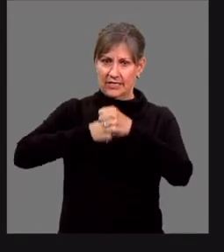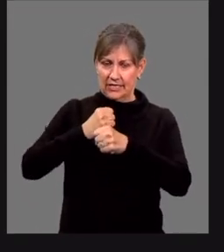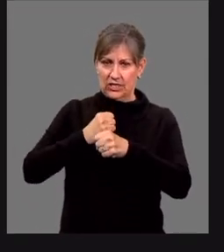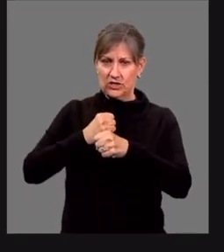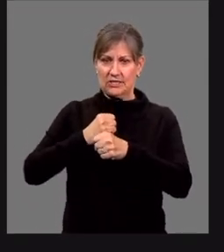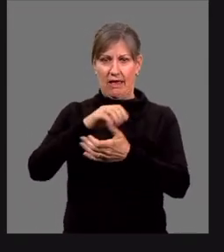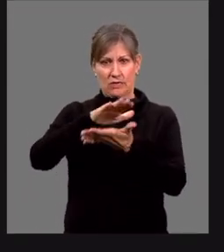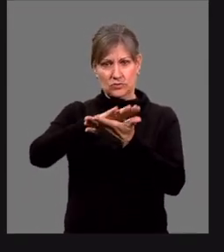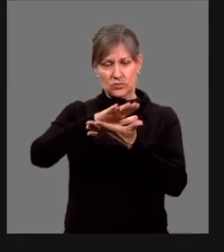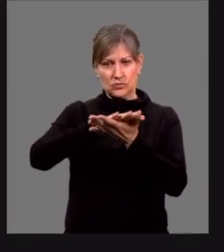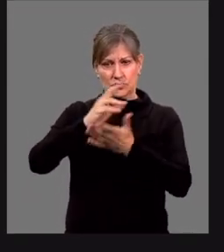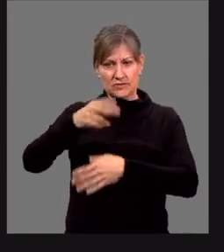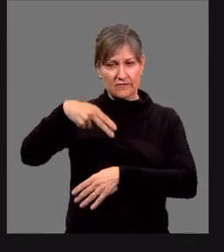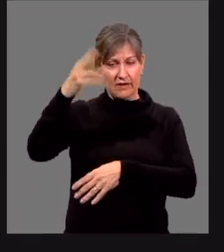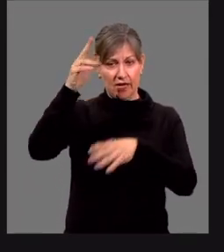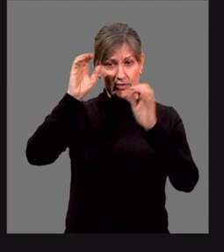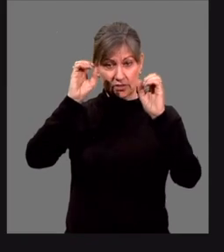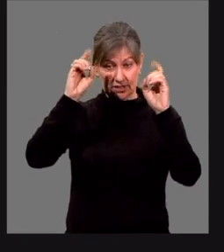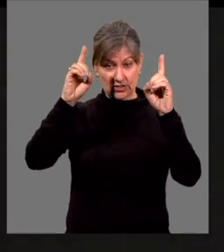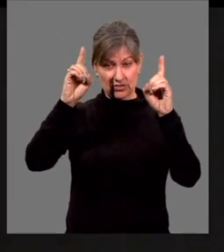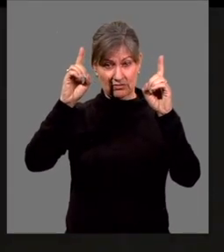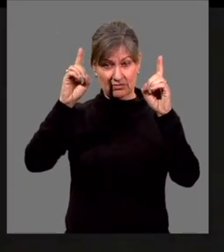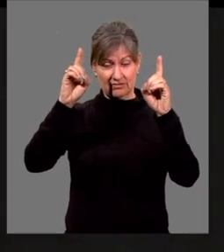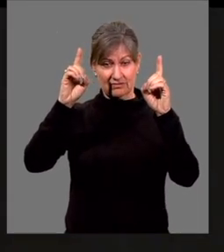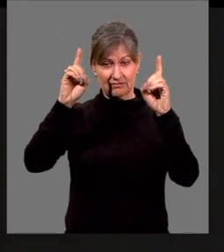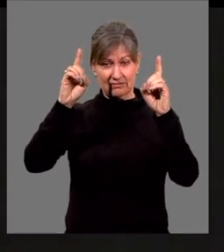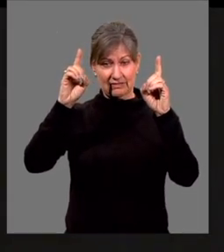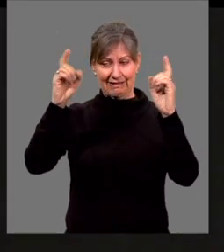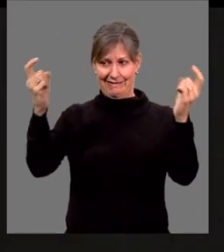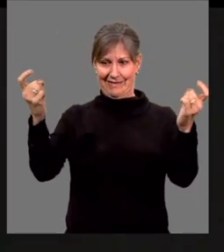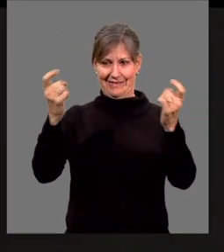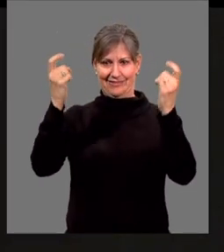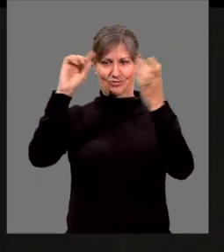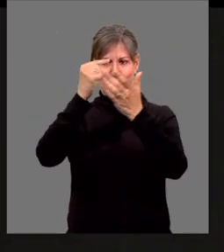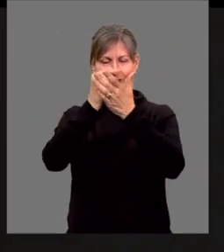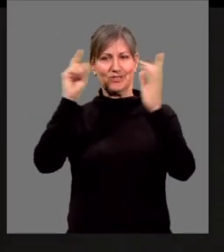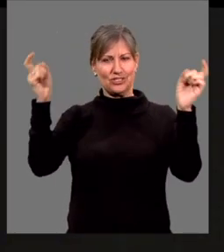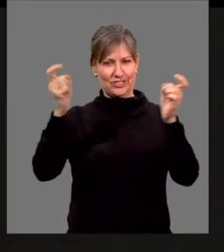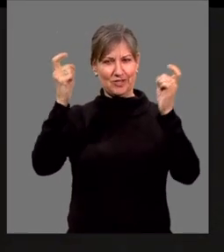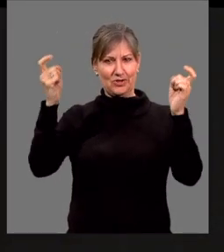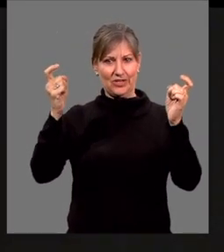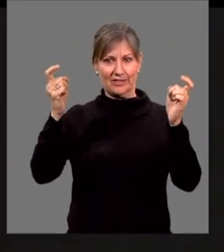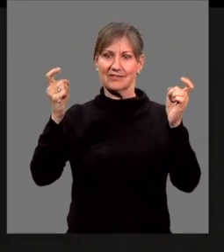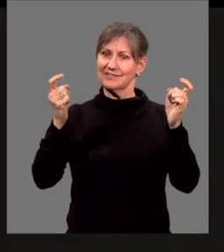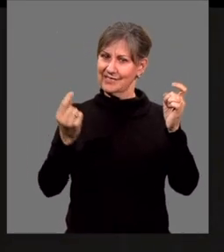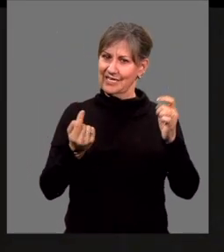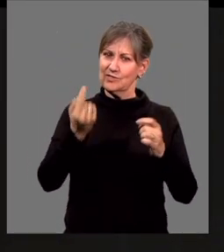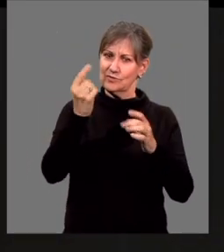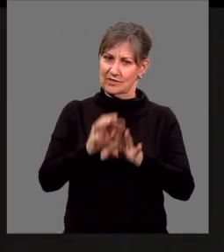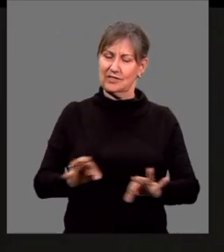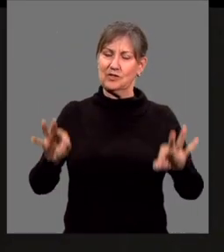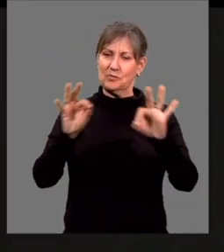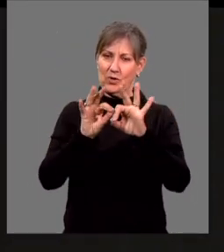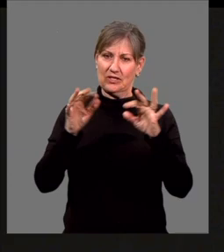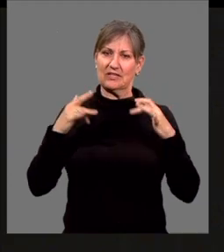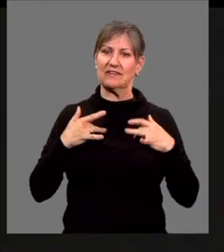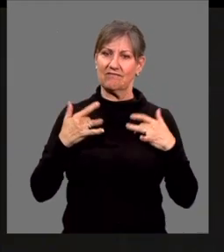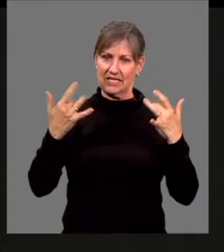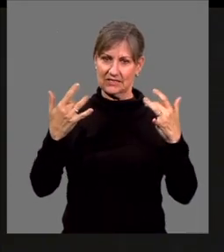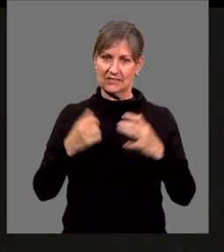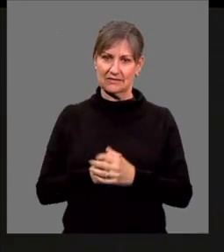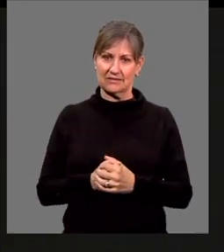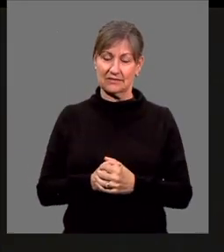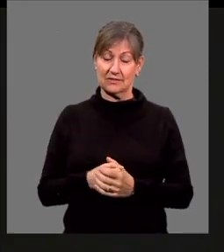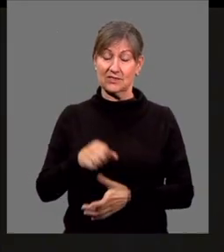an institution of higher education, the commencement ceremony is certainly one of those events.